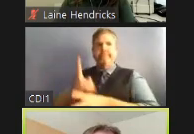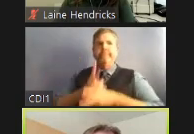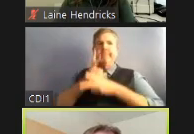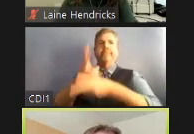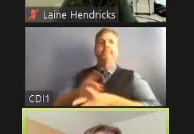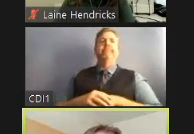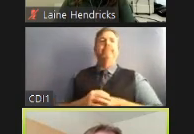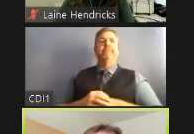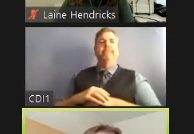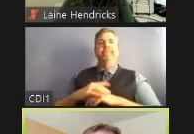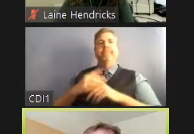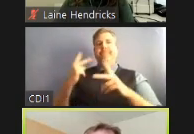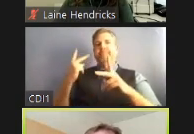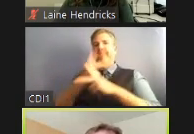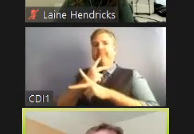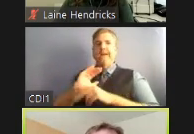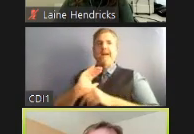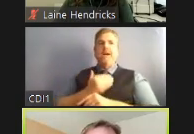moving forward. This number.